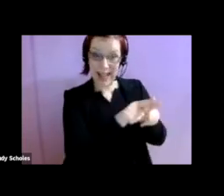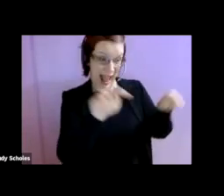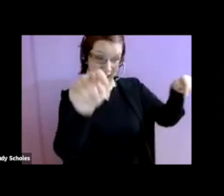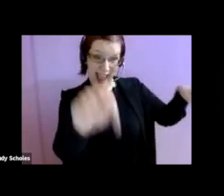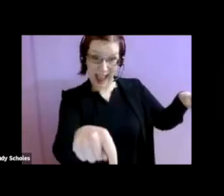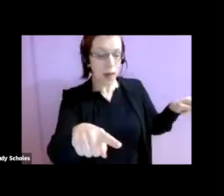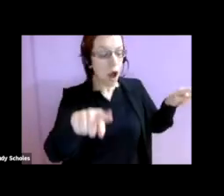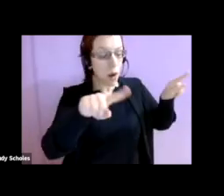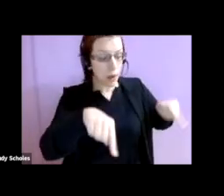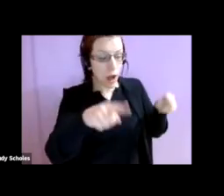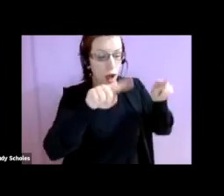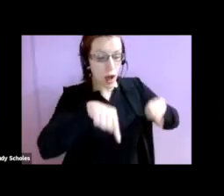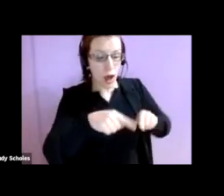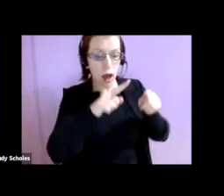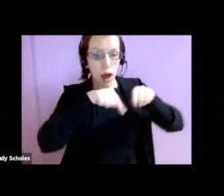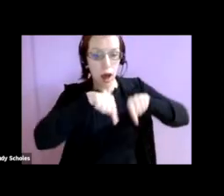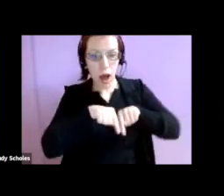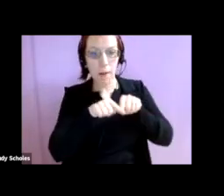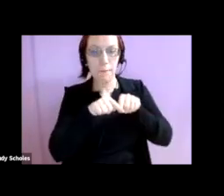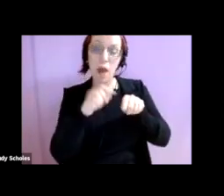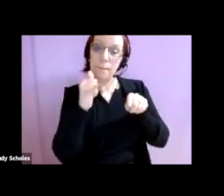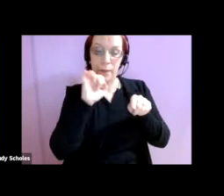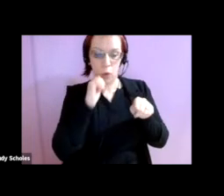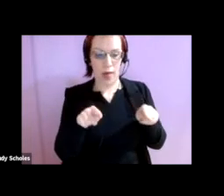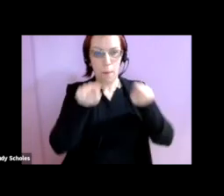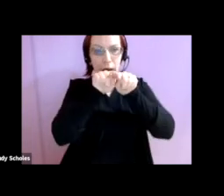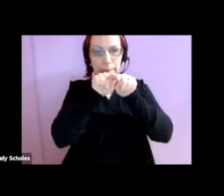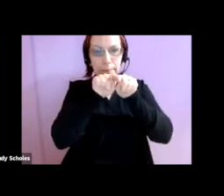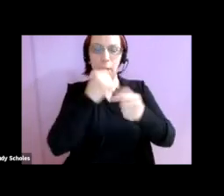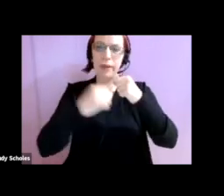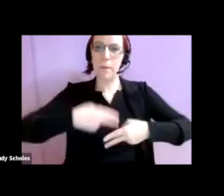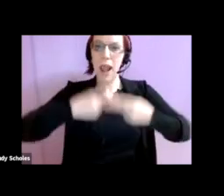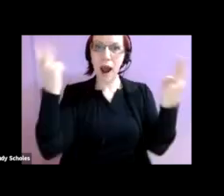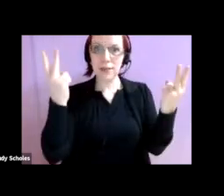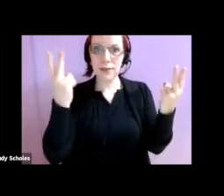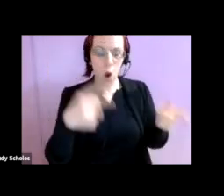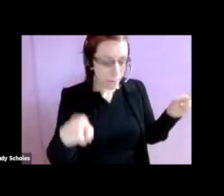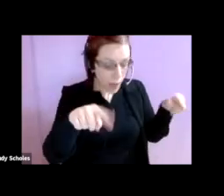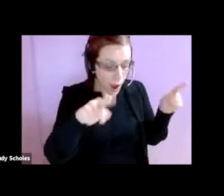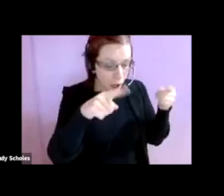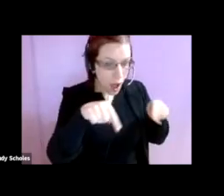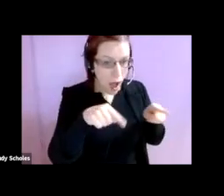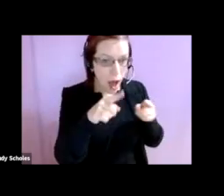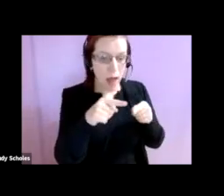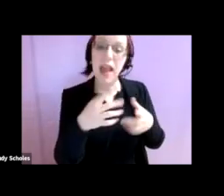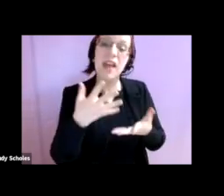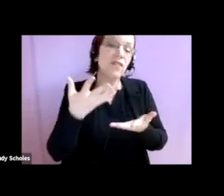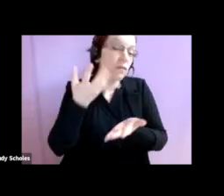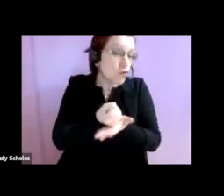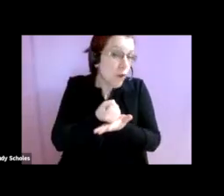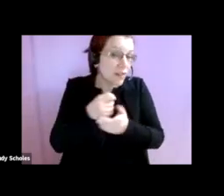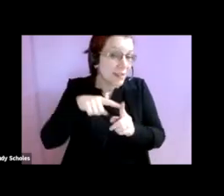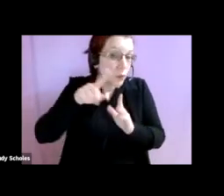wave that comes back can have two peaks perhaps that add up and give a bright spot. If a gravitational wave has come along,